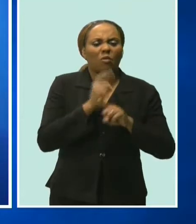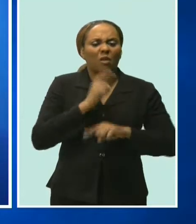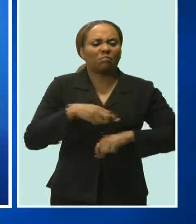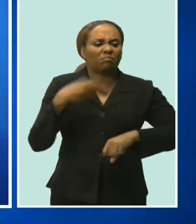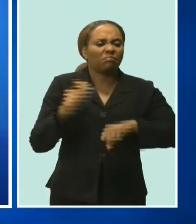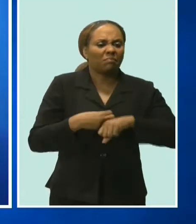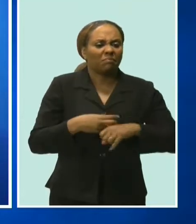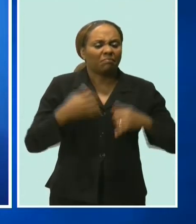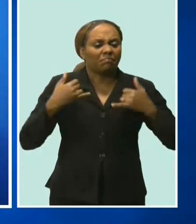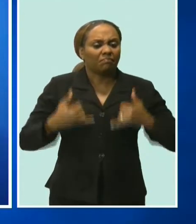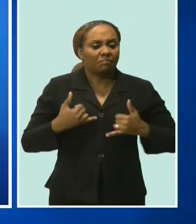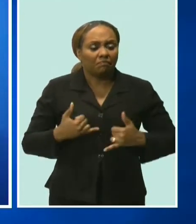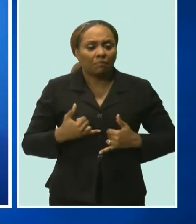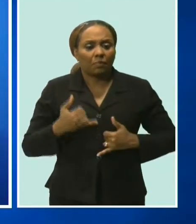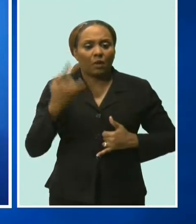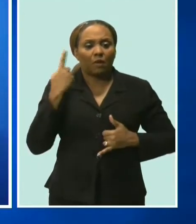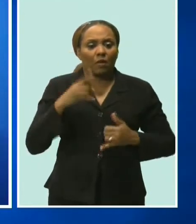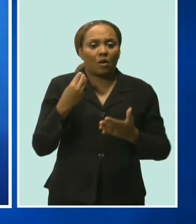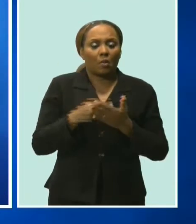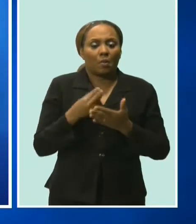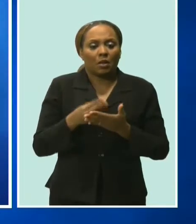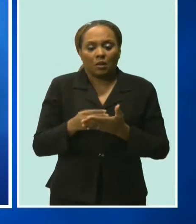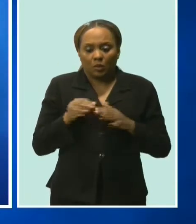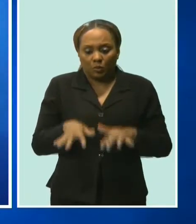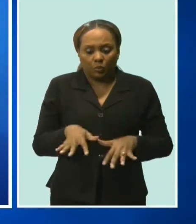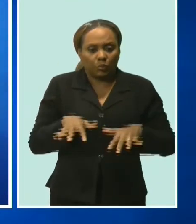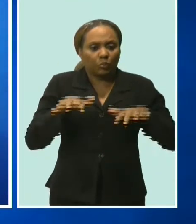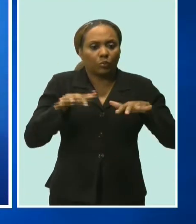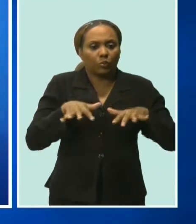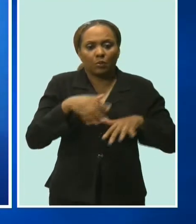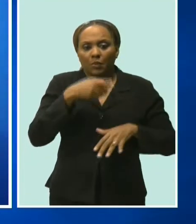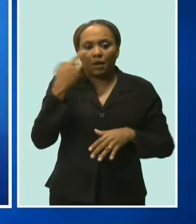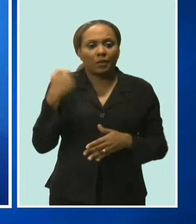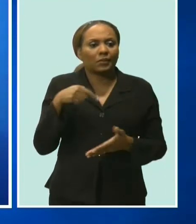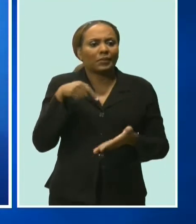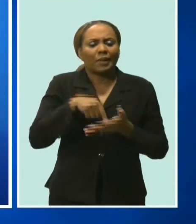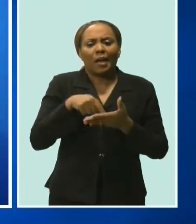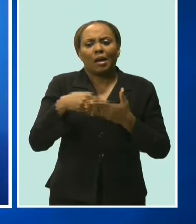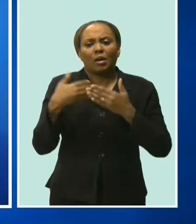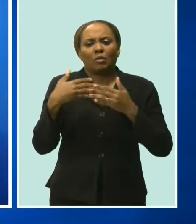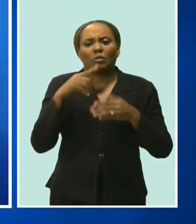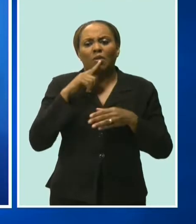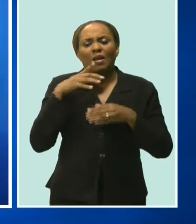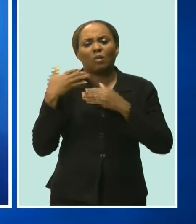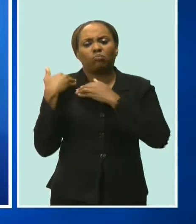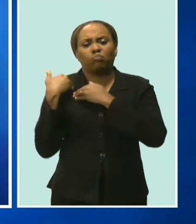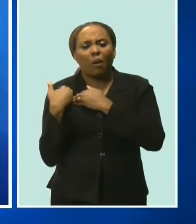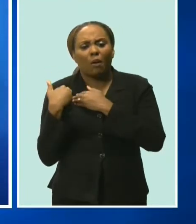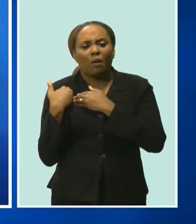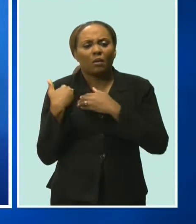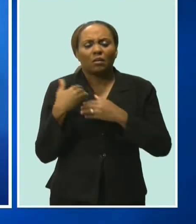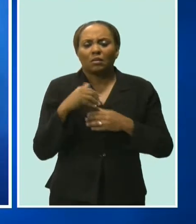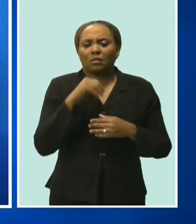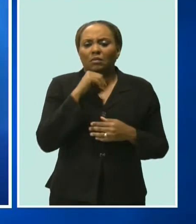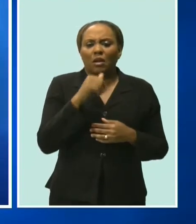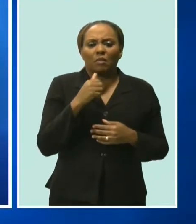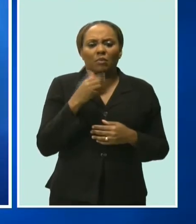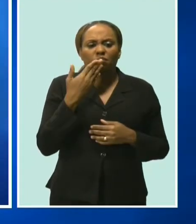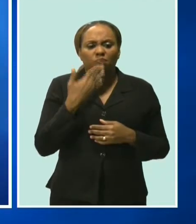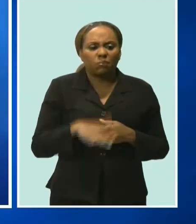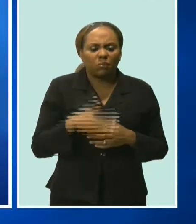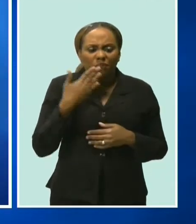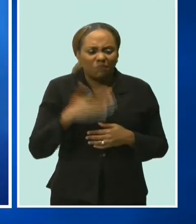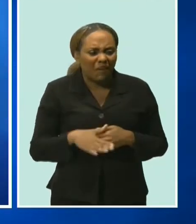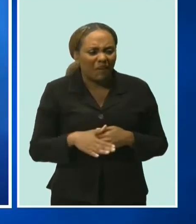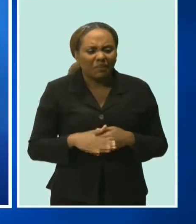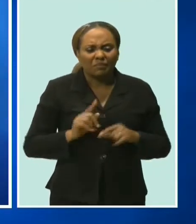these countries to be able to raise money on their own because of the high debt burden that they carry, not because of any wickedness, but already